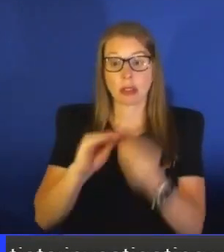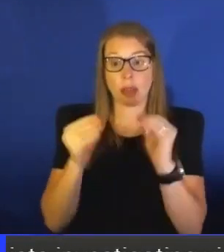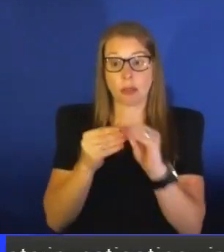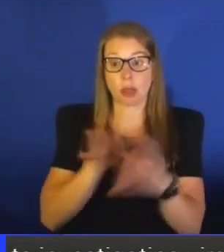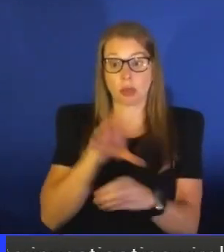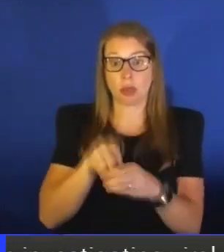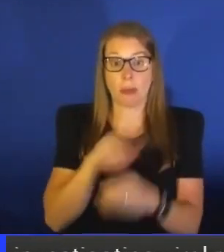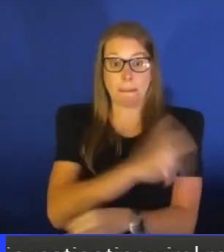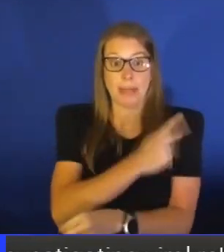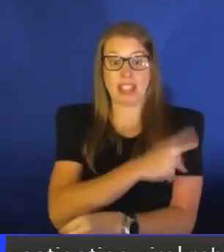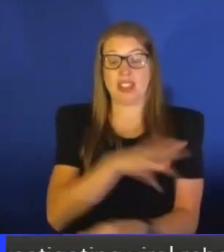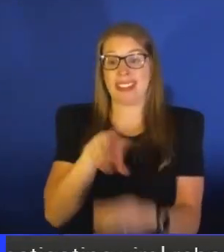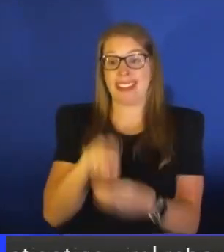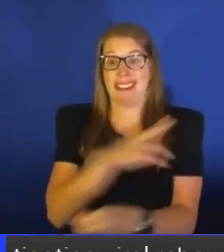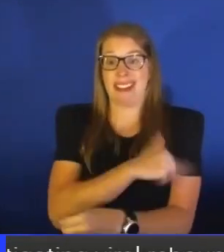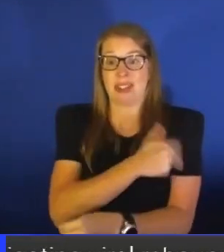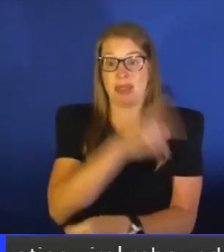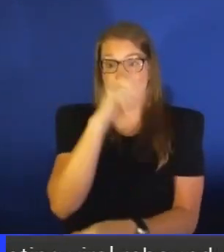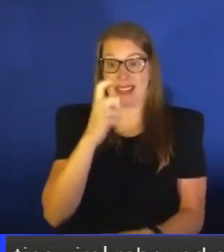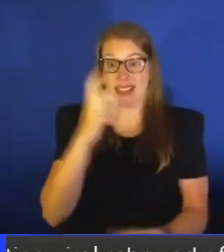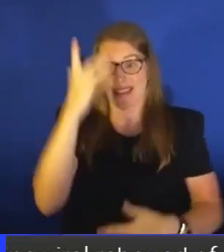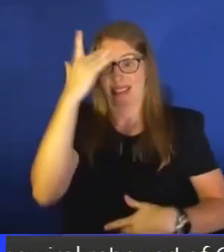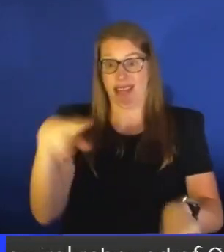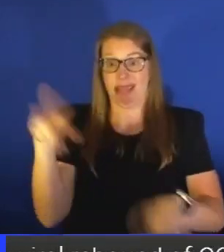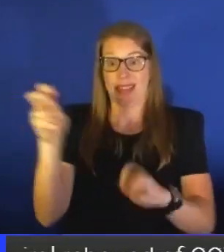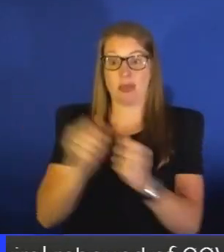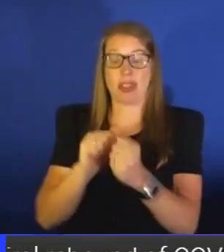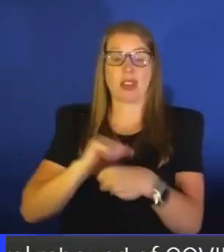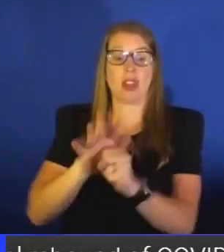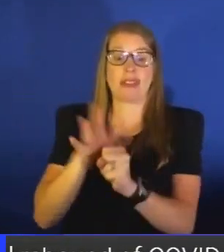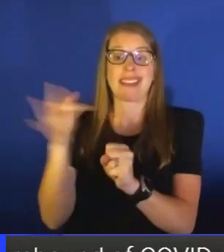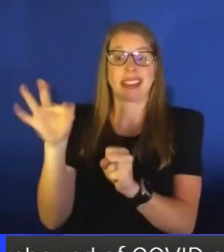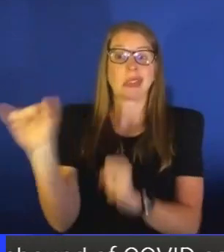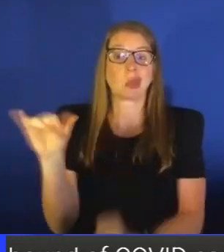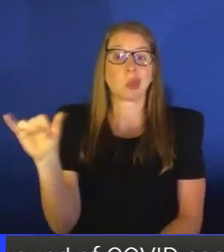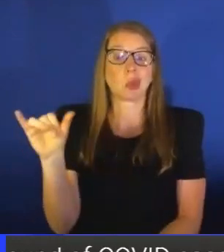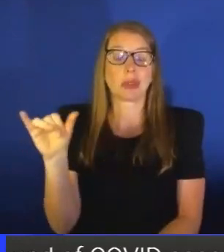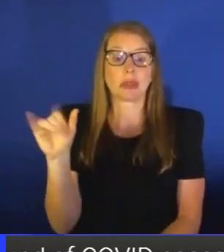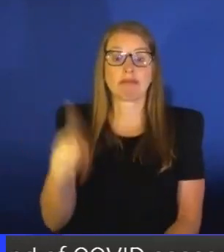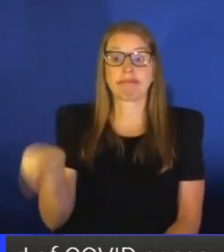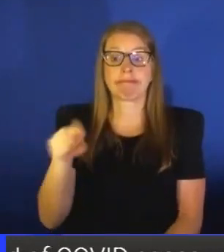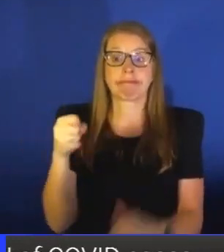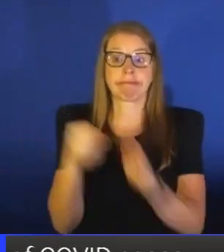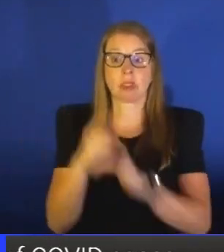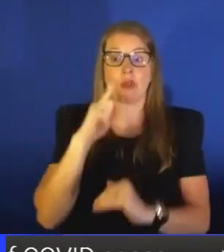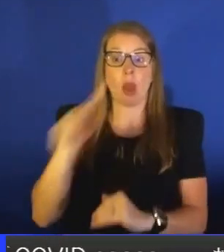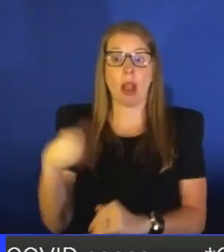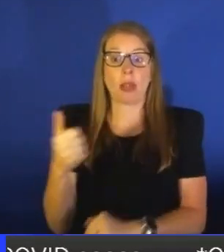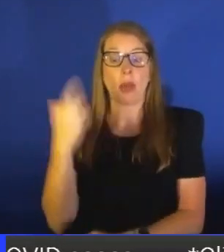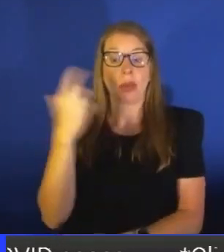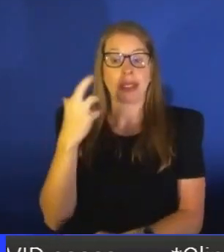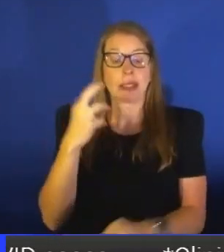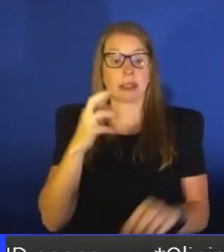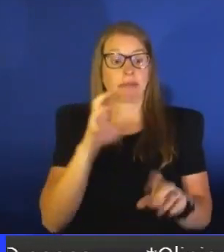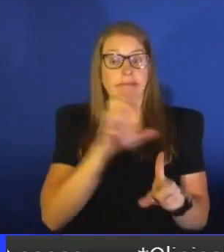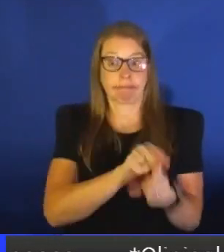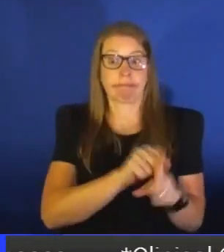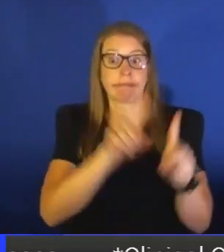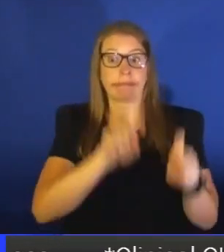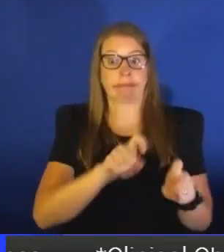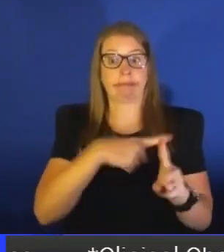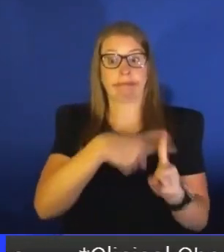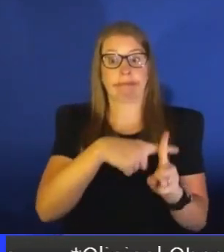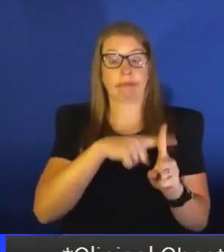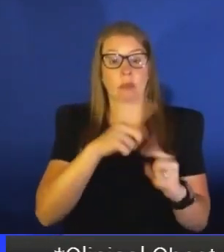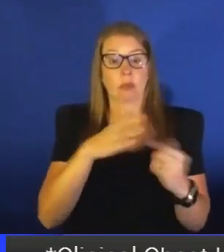the hospital because they are very ill with COVID-19, as well as those admitted for other reasons who test positive on arrival. Joining me now